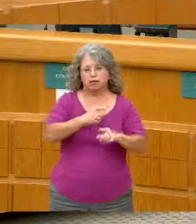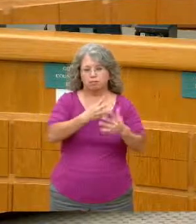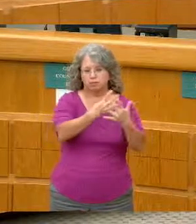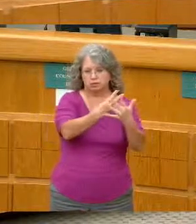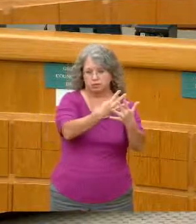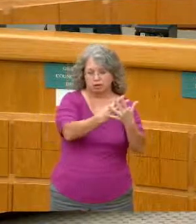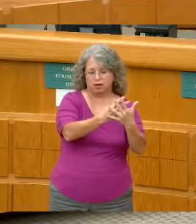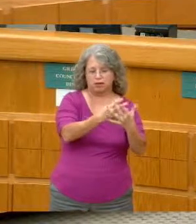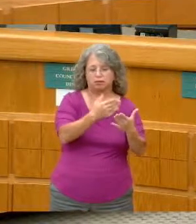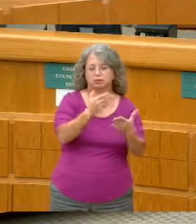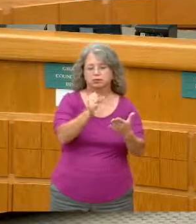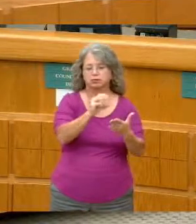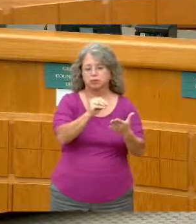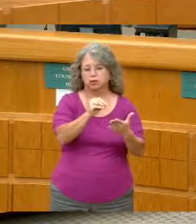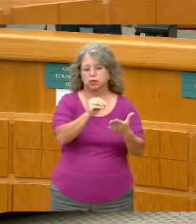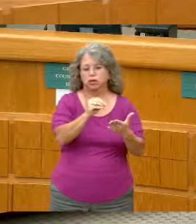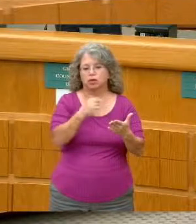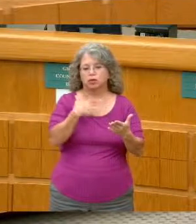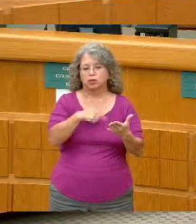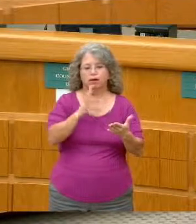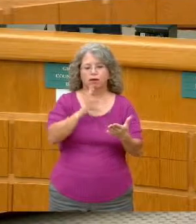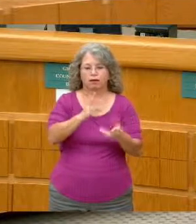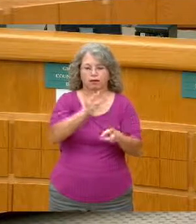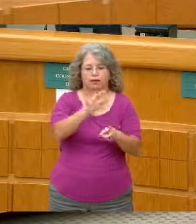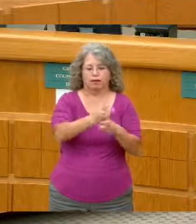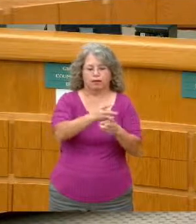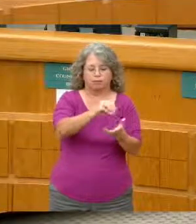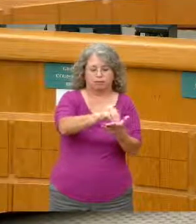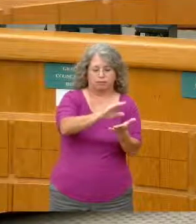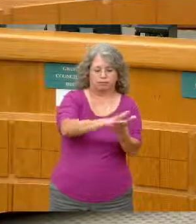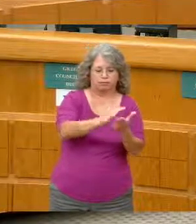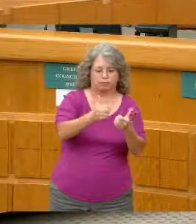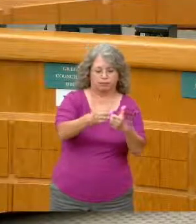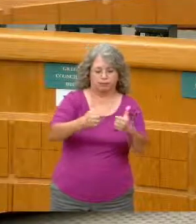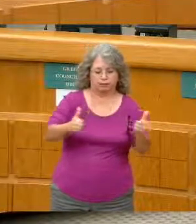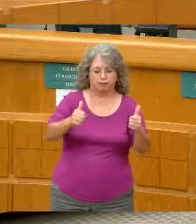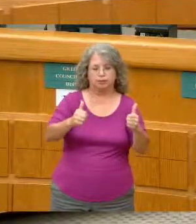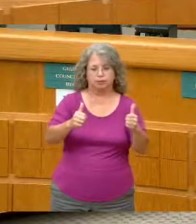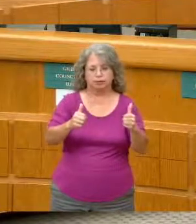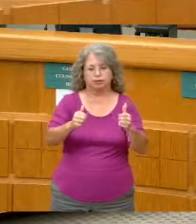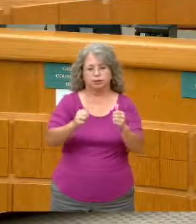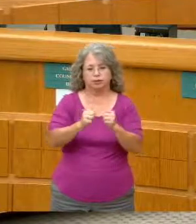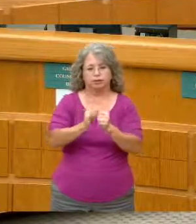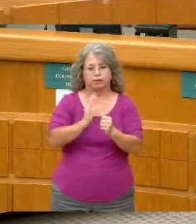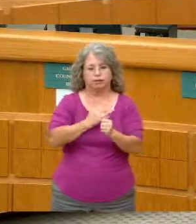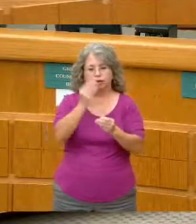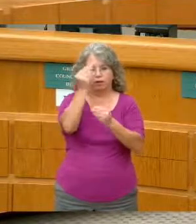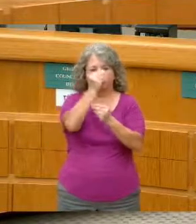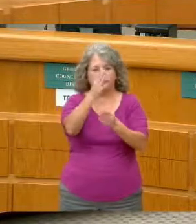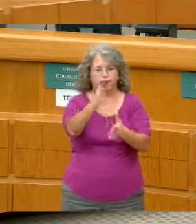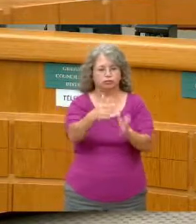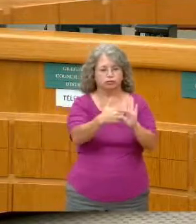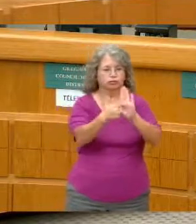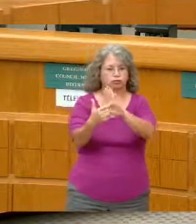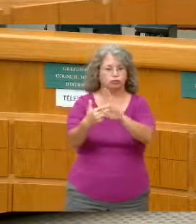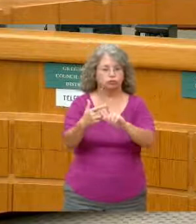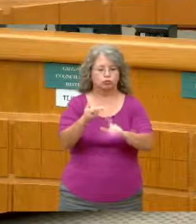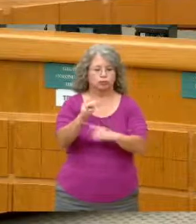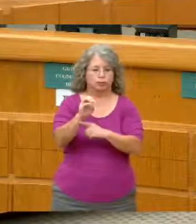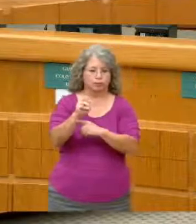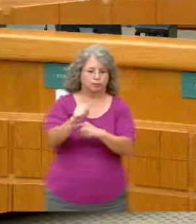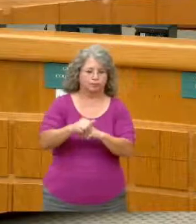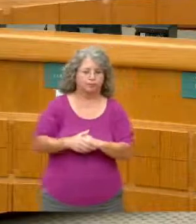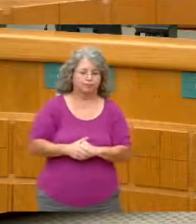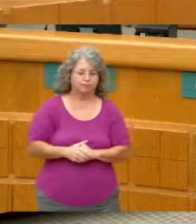Annette, over the next couple of days still. So we'll continue to see that number, and we're making note in our material that we put out to the media